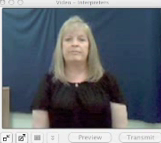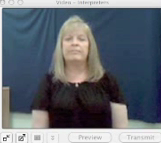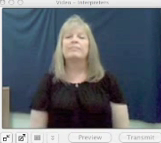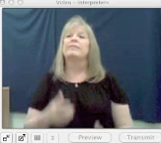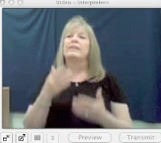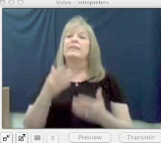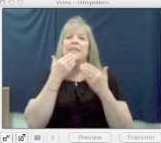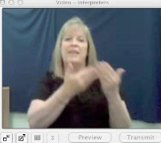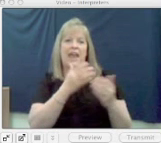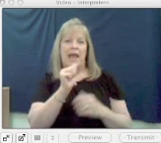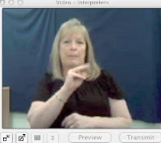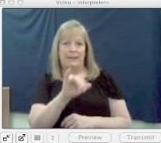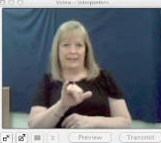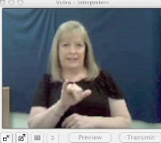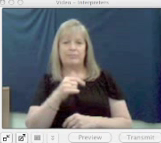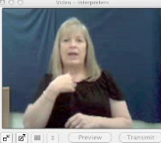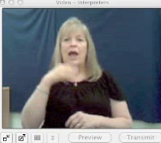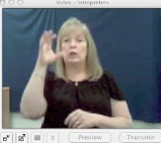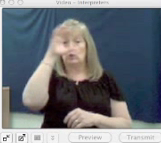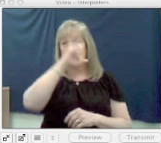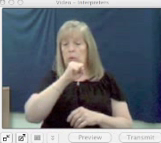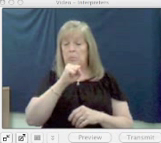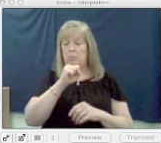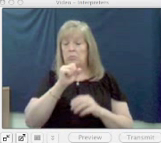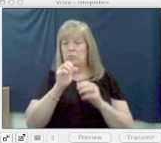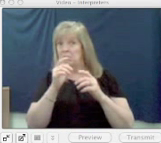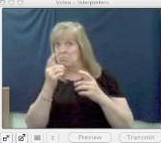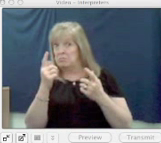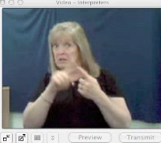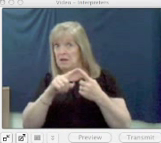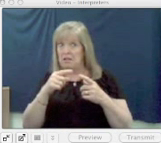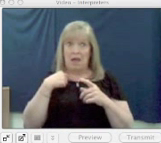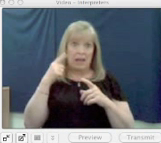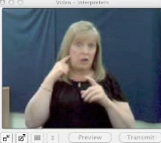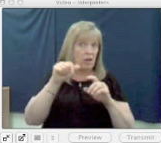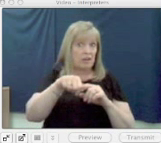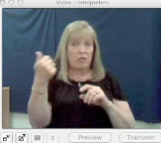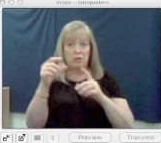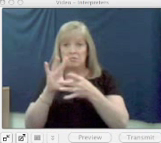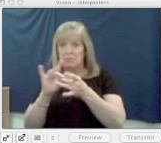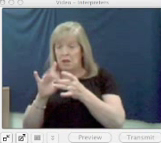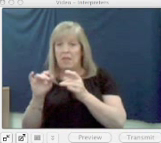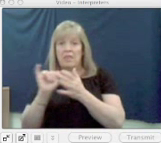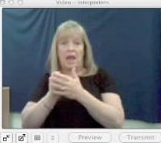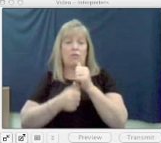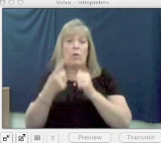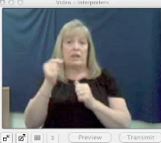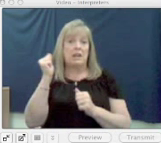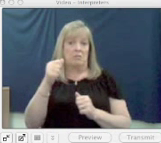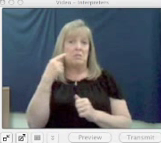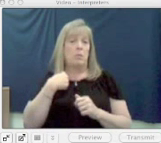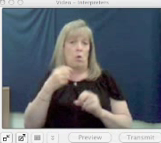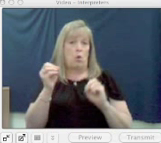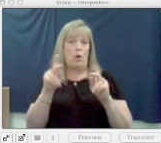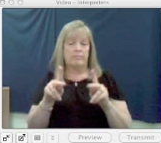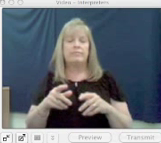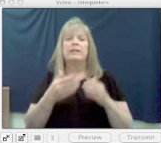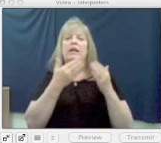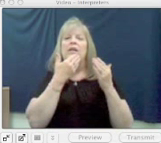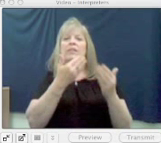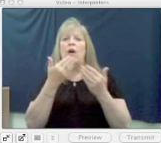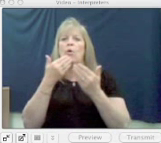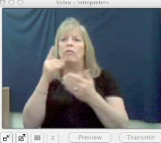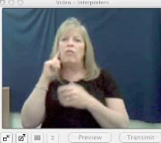Thanks, Amy. I assume, unless I hear otherwise, that everybody can hear me okay. My thanks to you all for